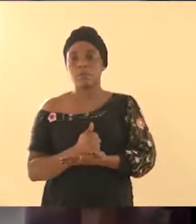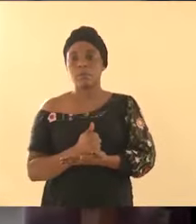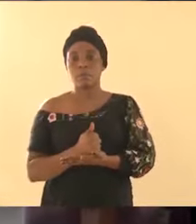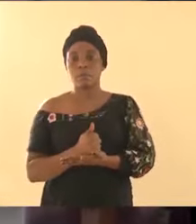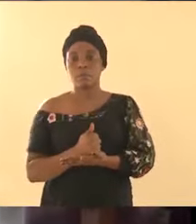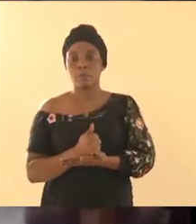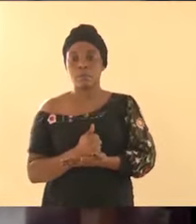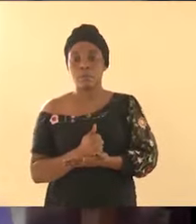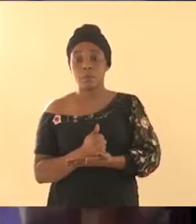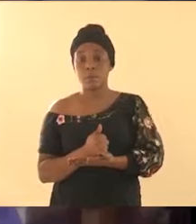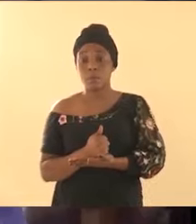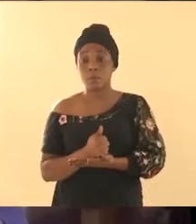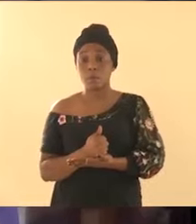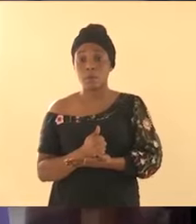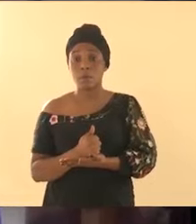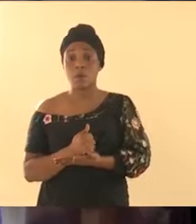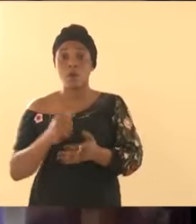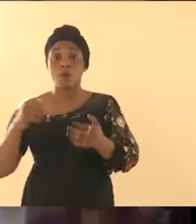Great.